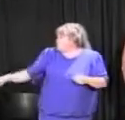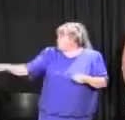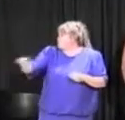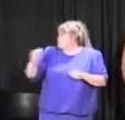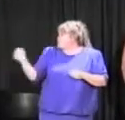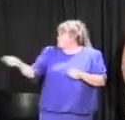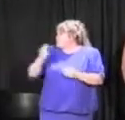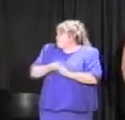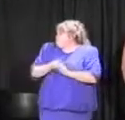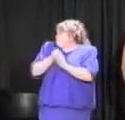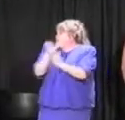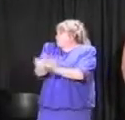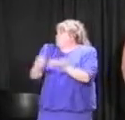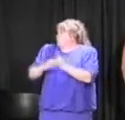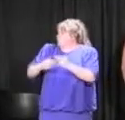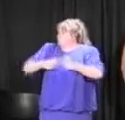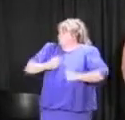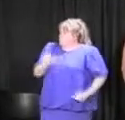not fighting alone.